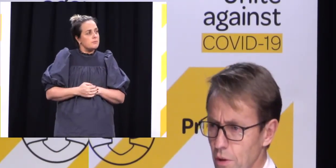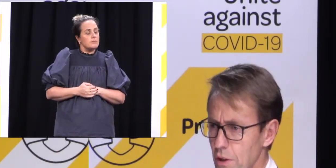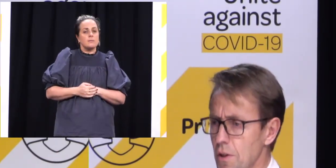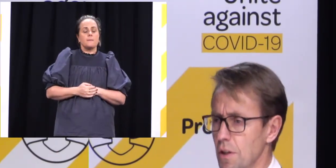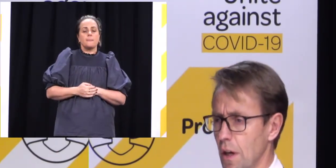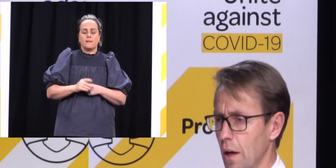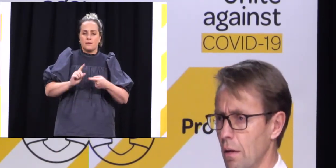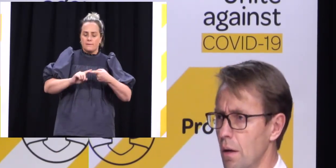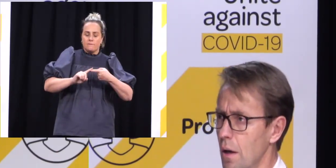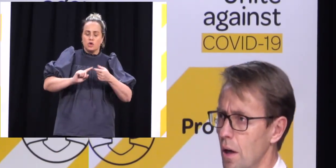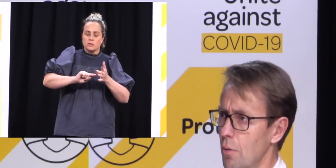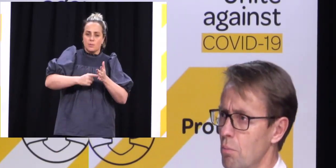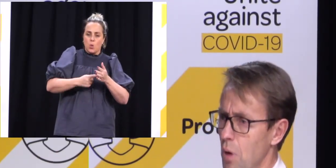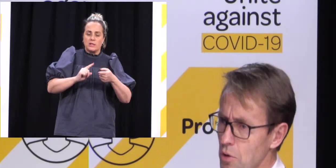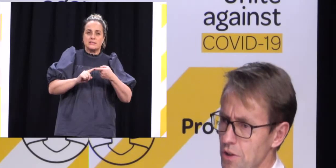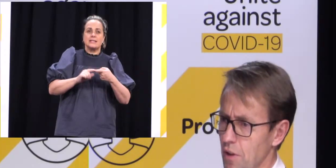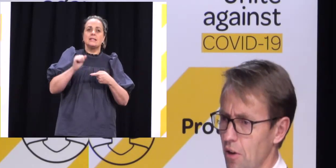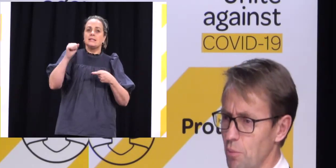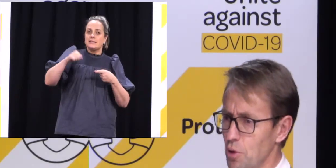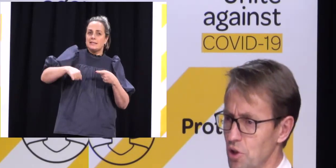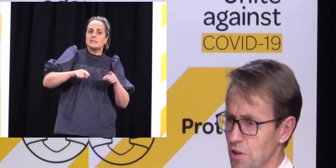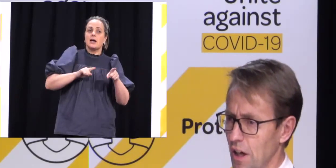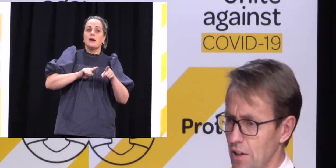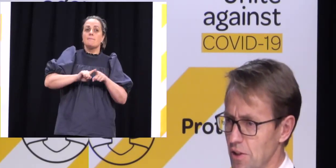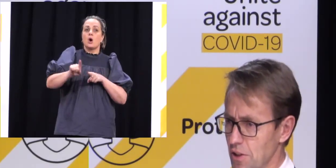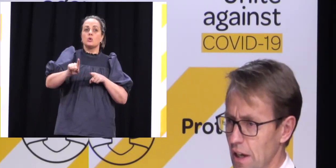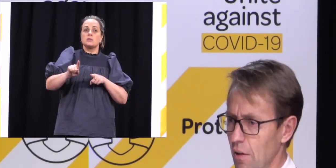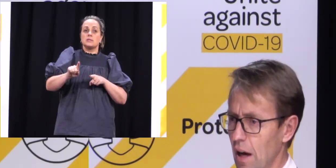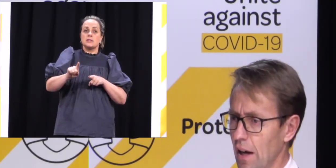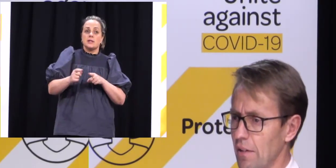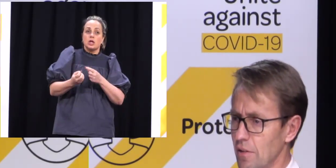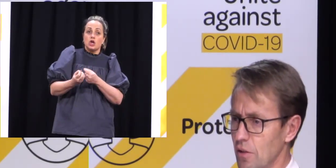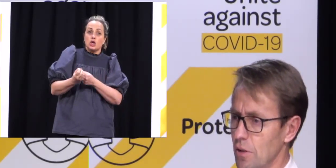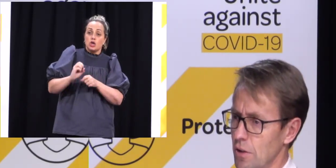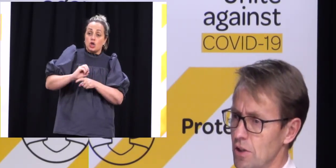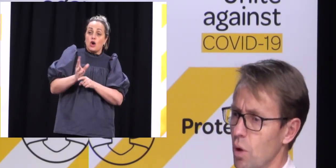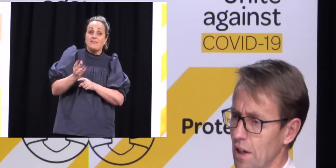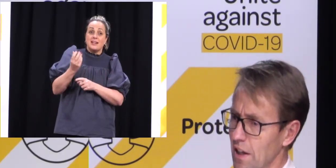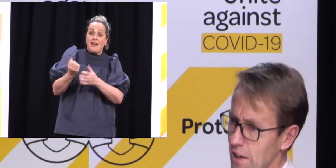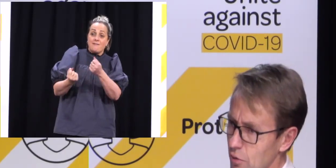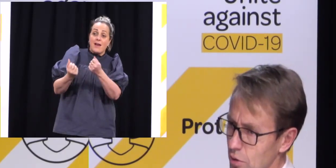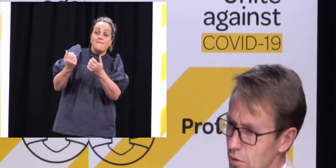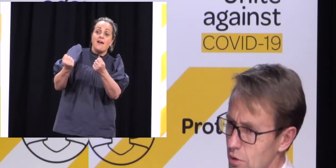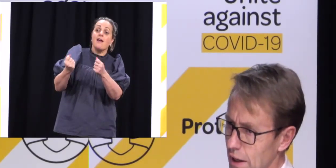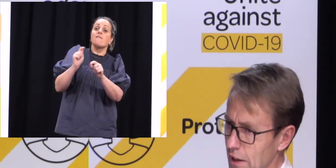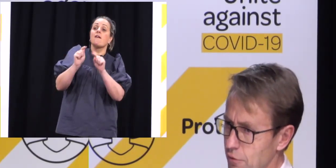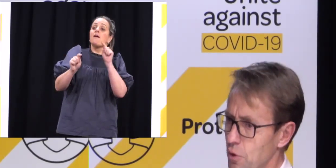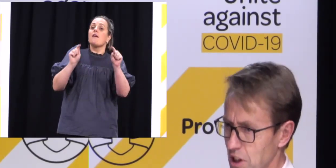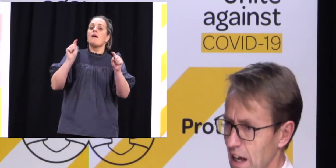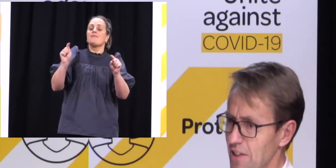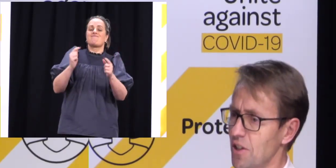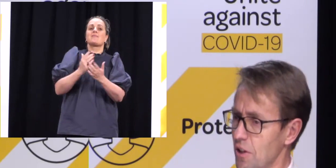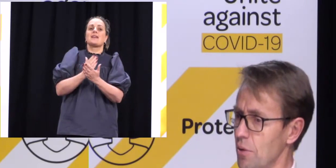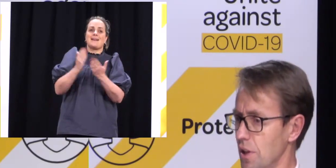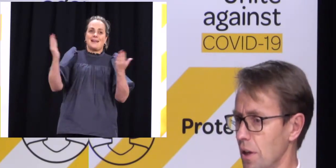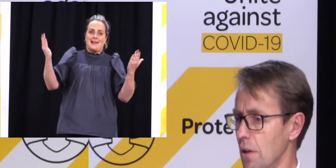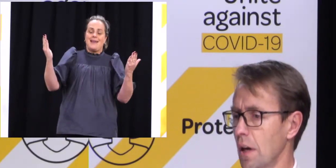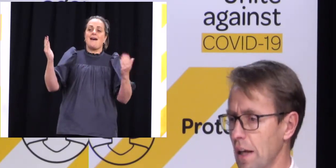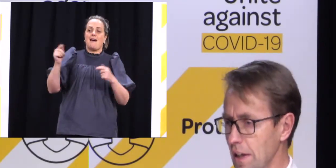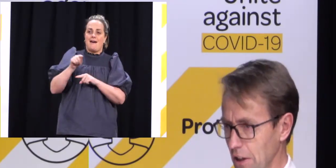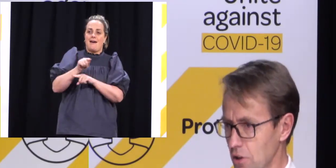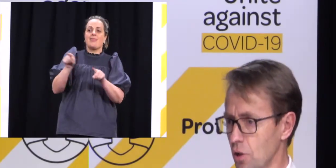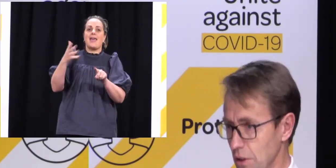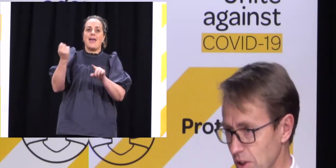first point, yes, most of our emergent cases now it is quite clear at first glance that there is